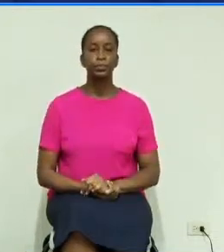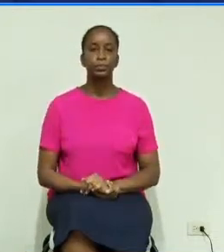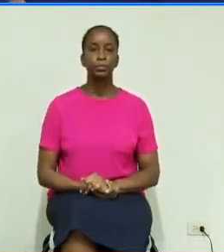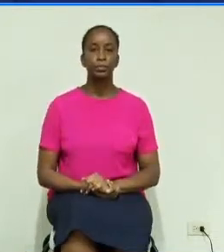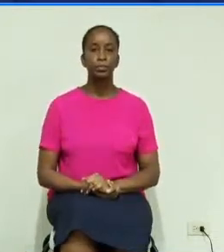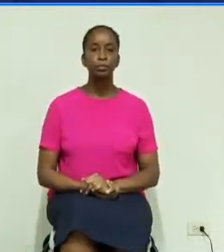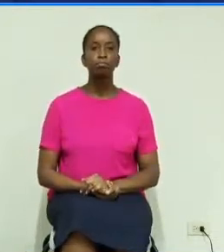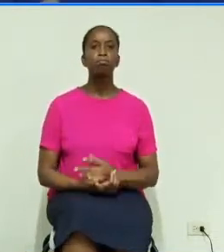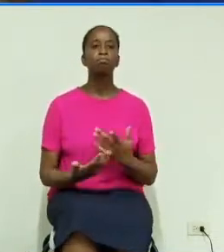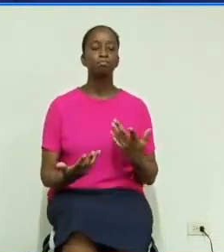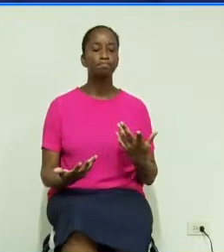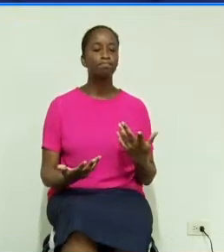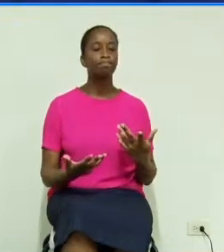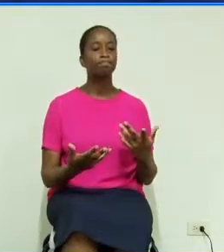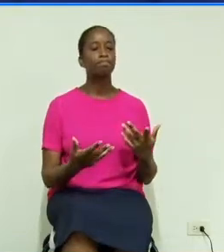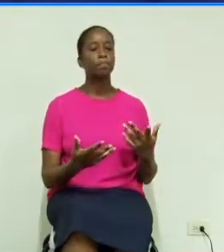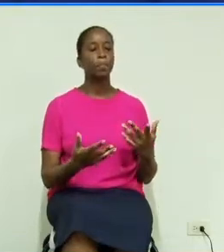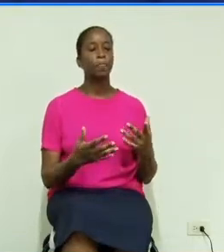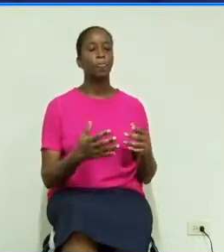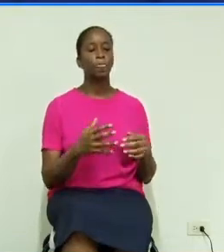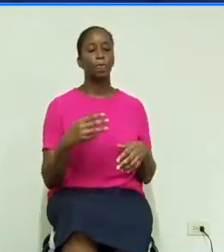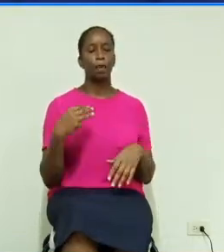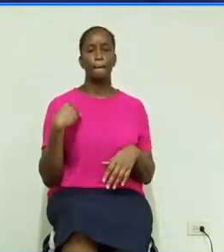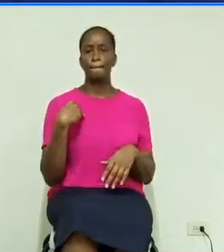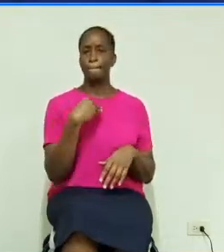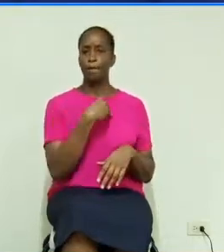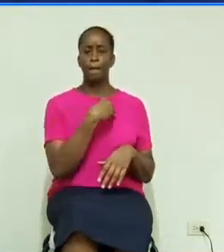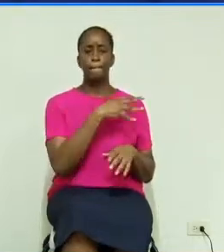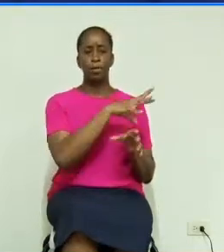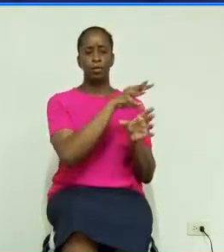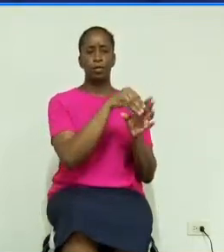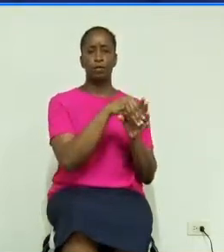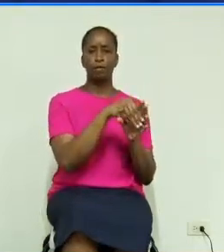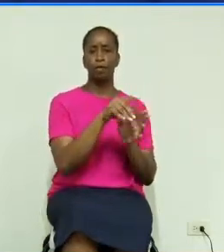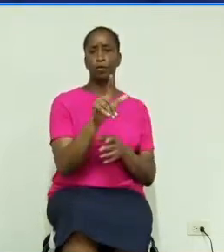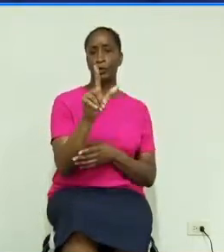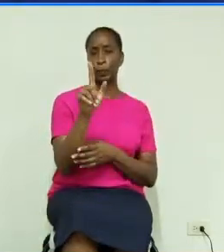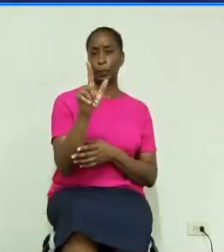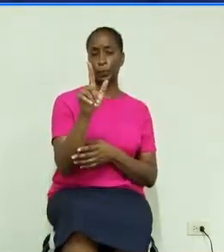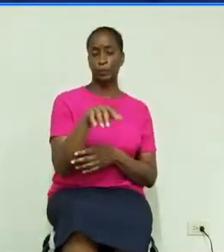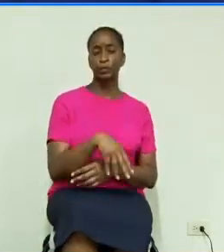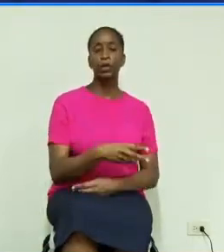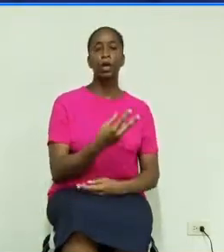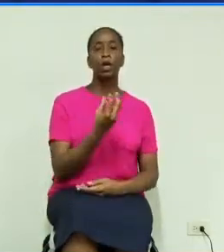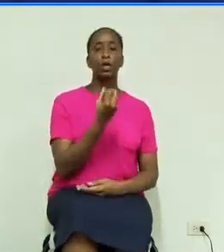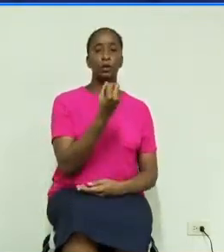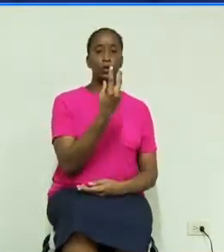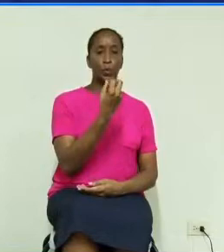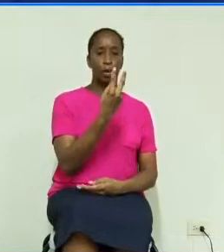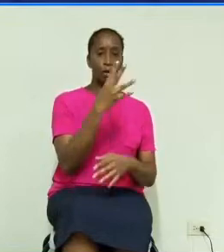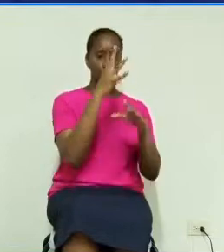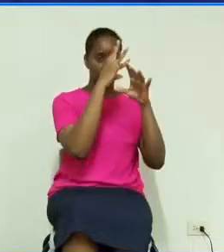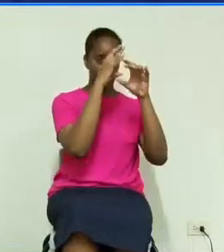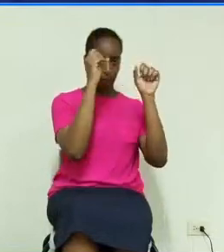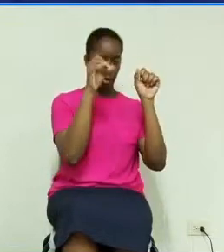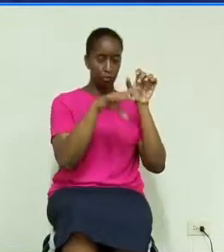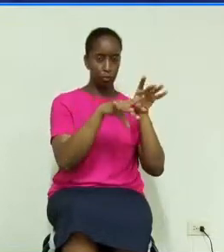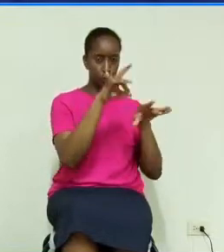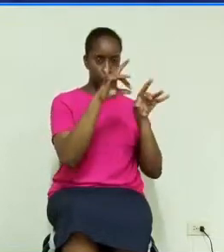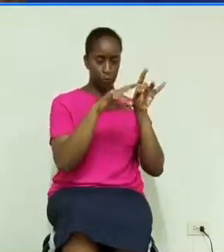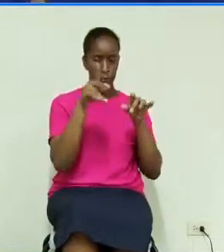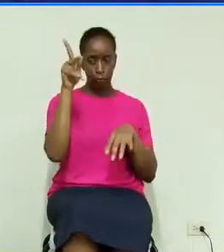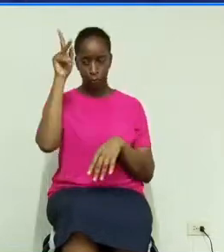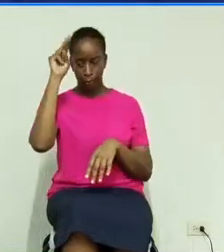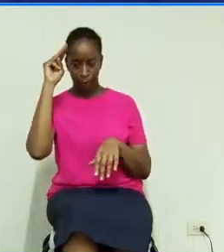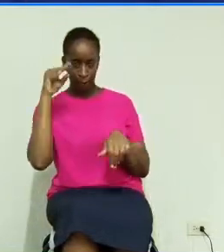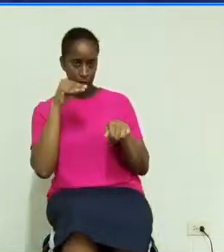21 members, 12 are appointed by the President on advice of the PM, 7